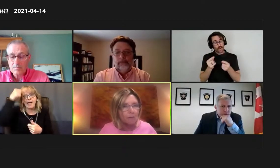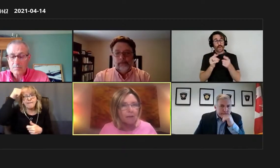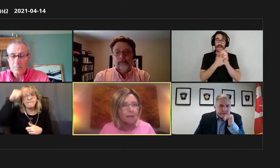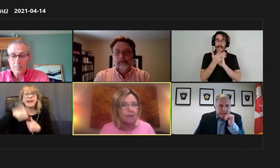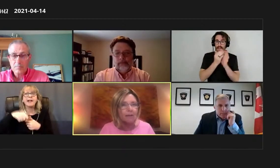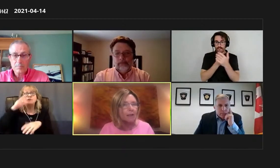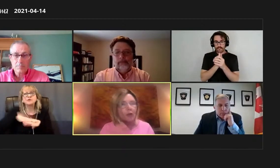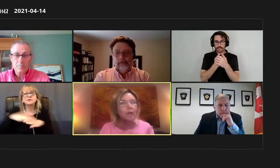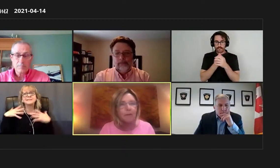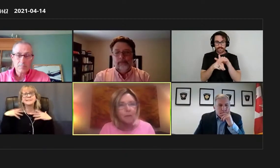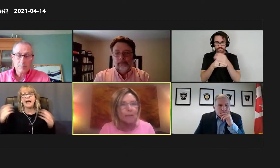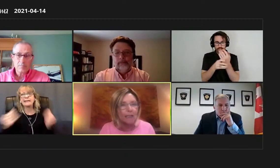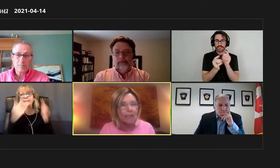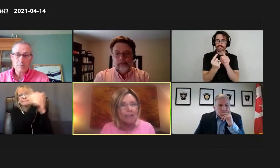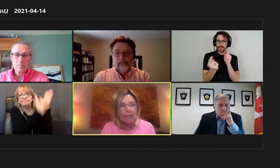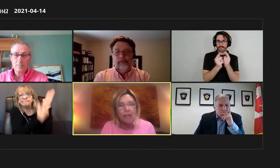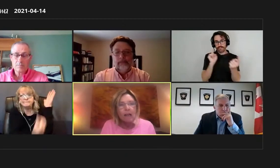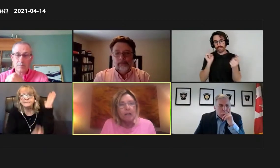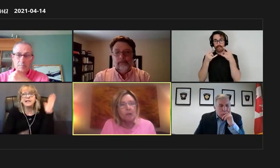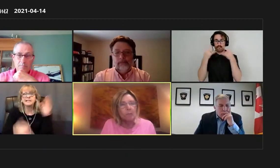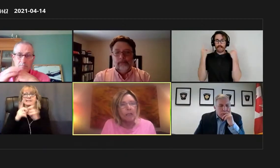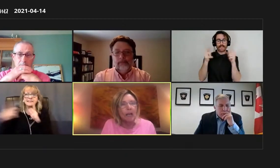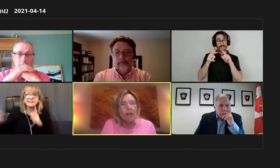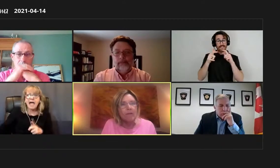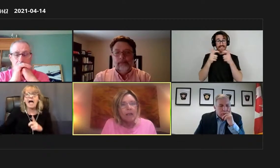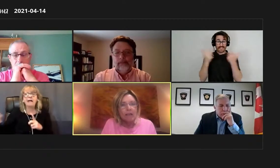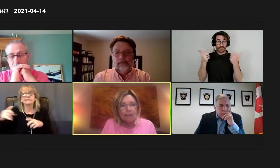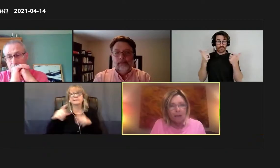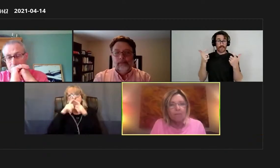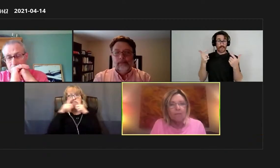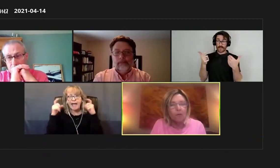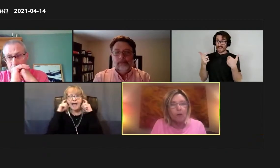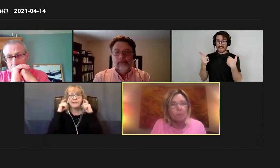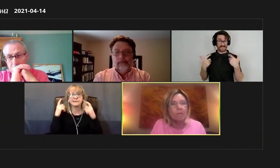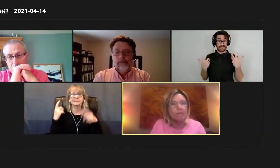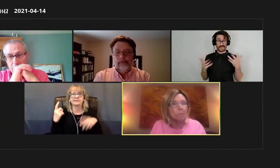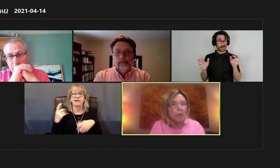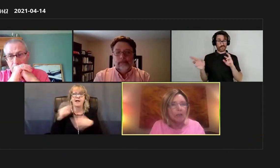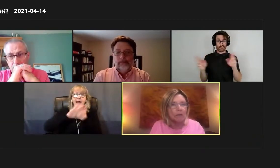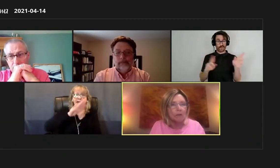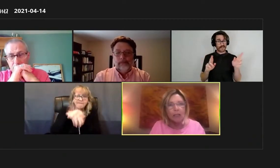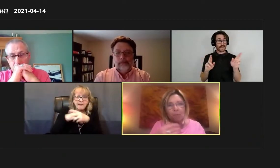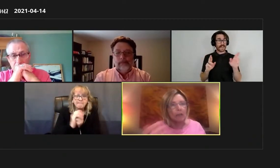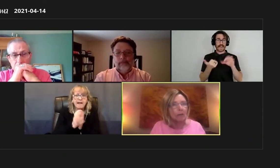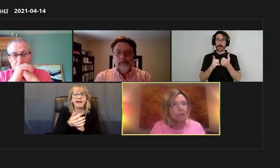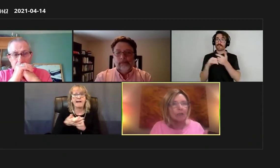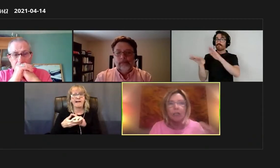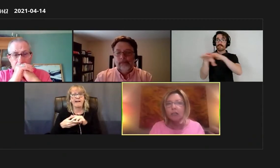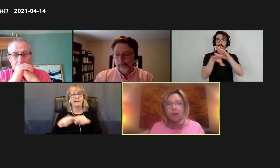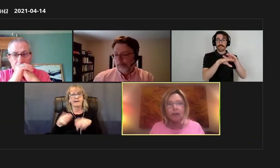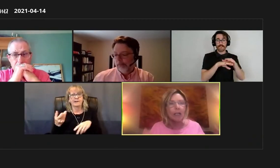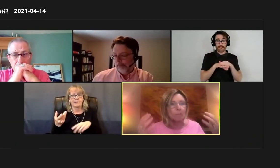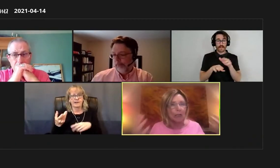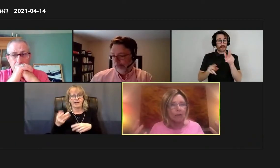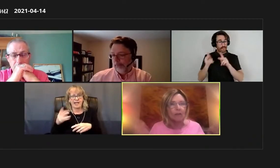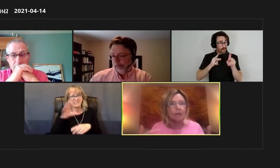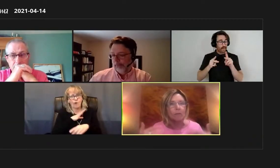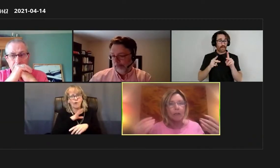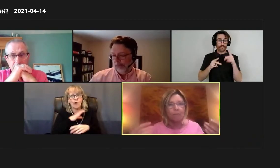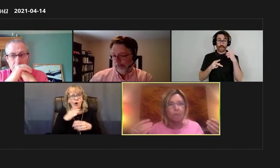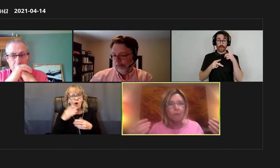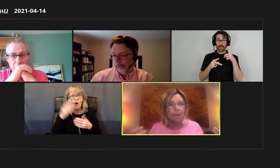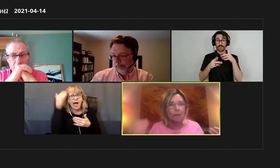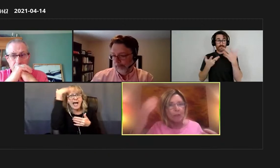social distancing, all of those things? Like, do we have some form of reminder campaign or education campaign just